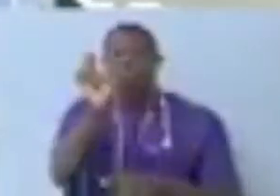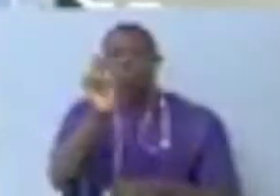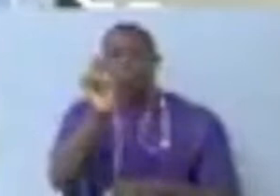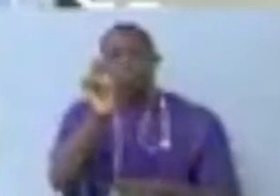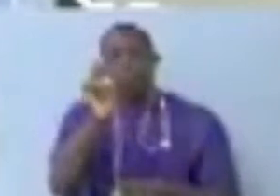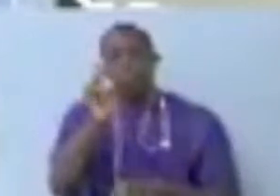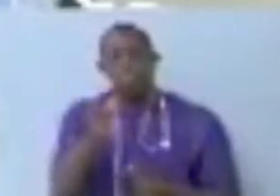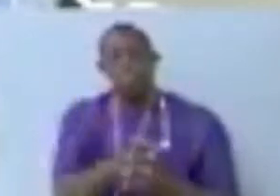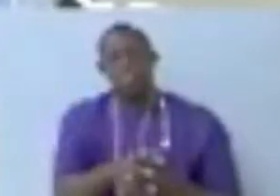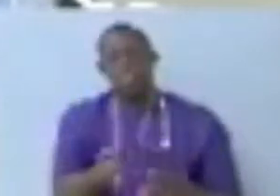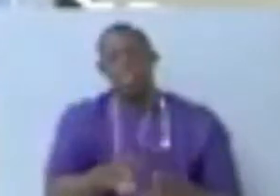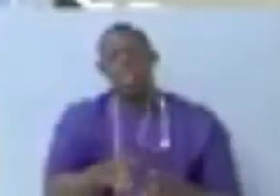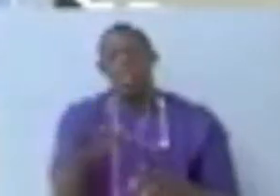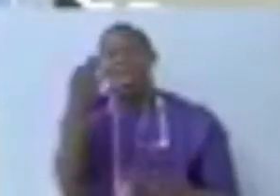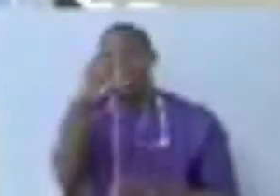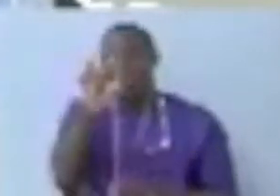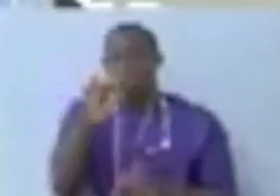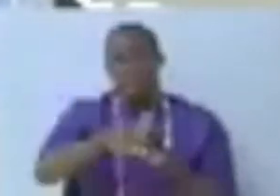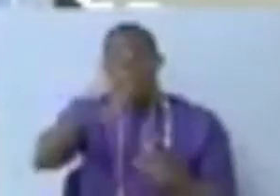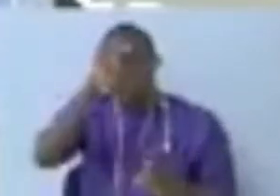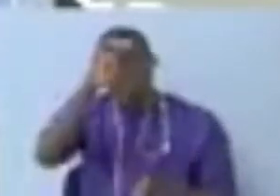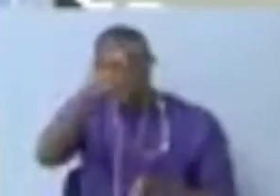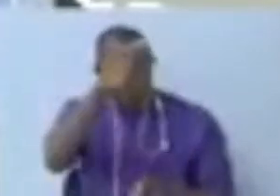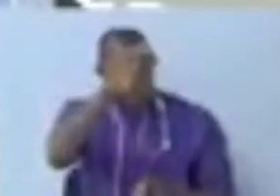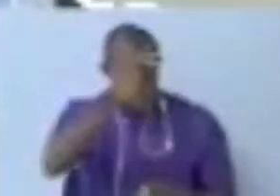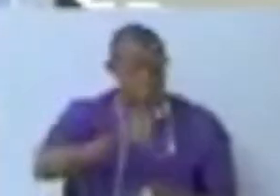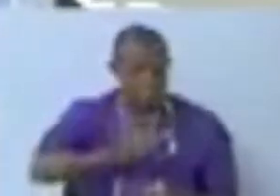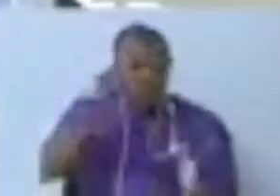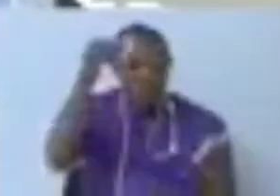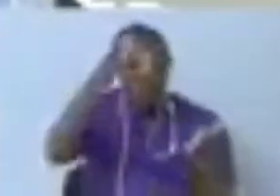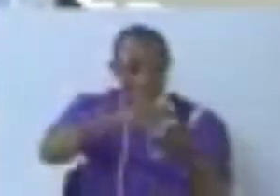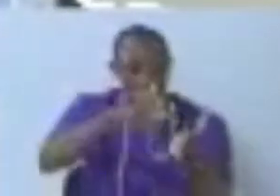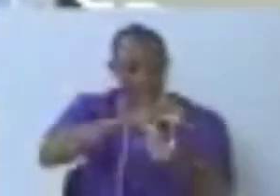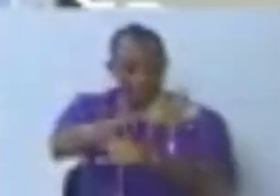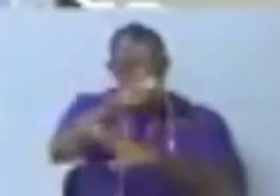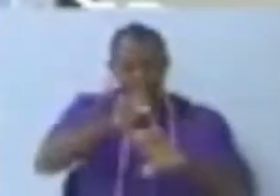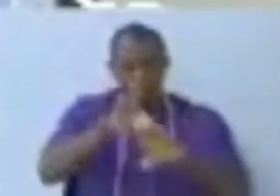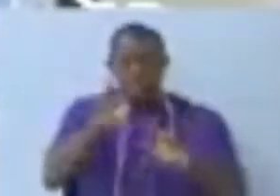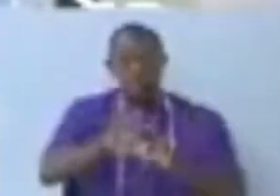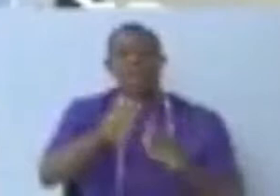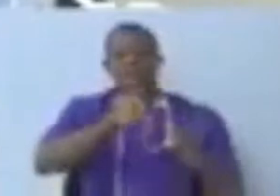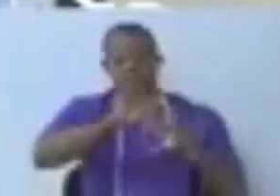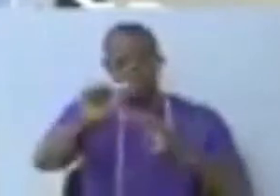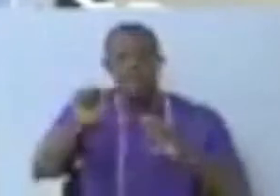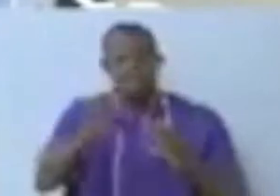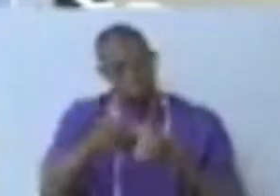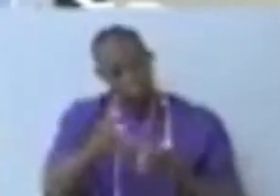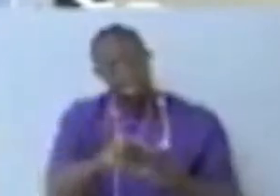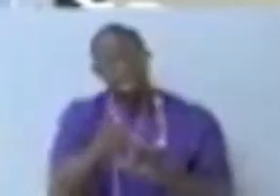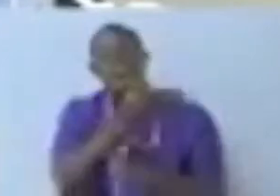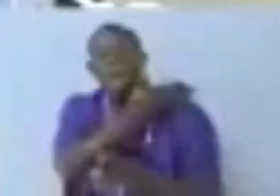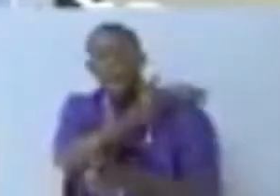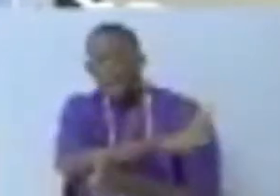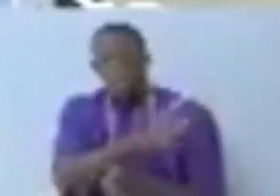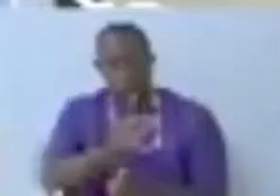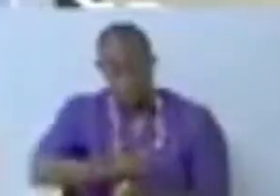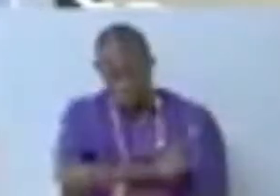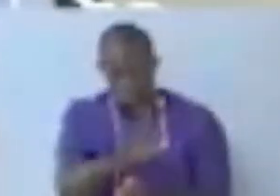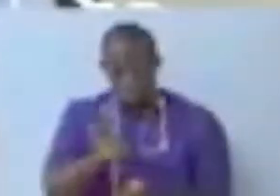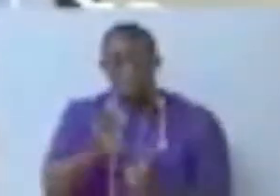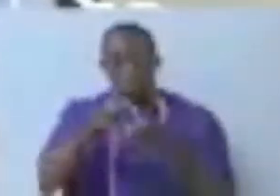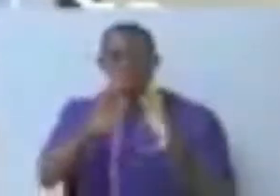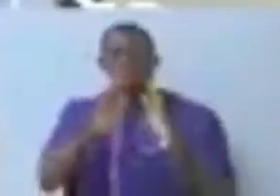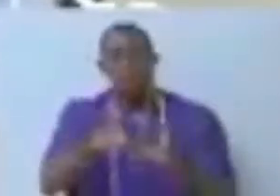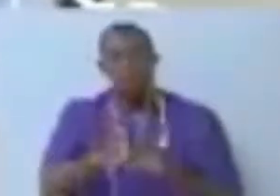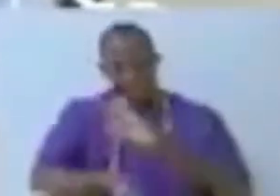the moment they arrived, let me give them way to pass. That is what